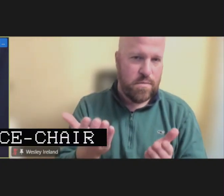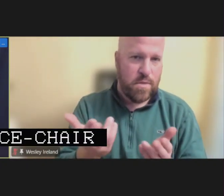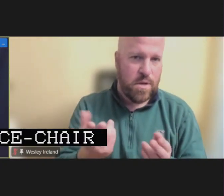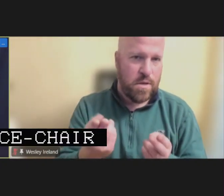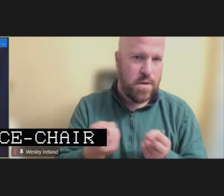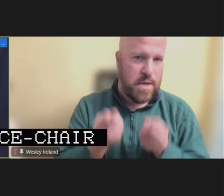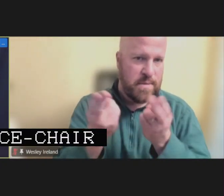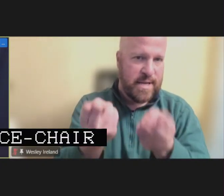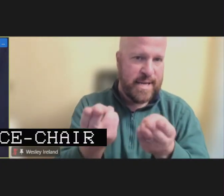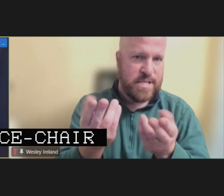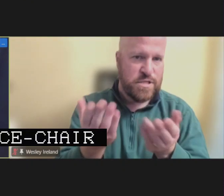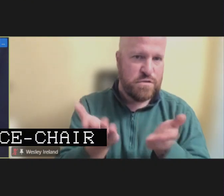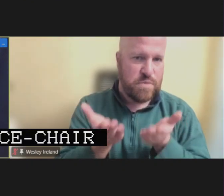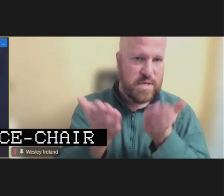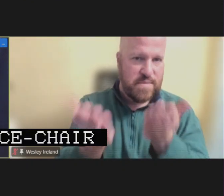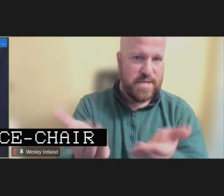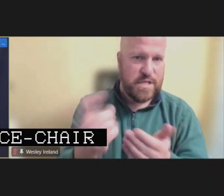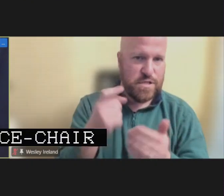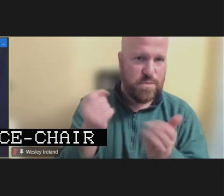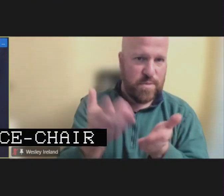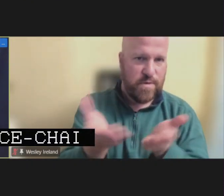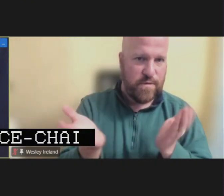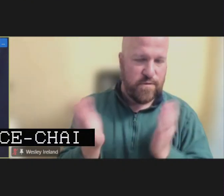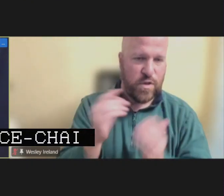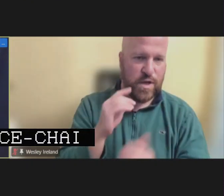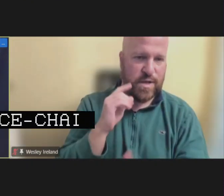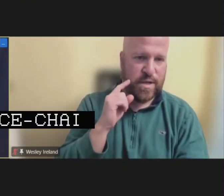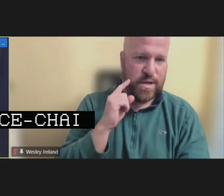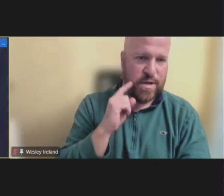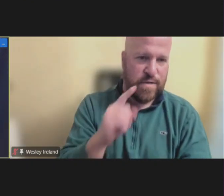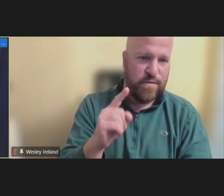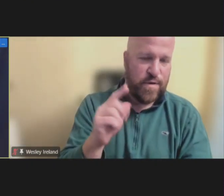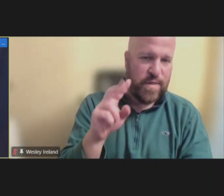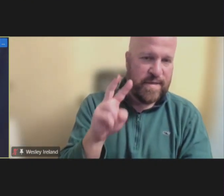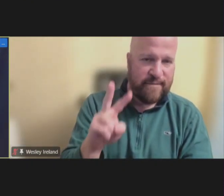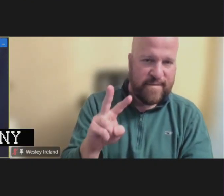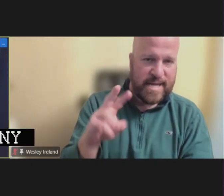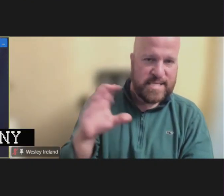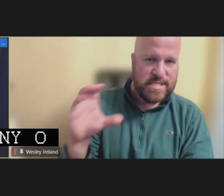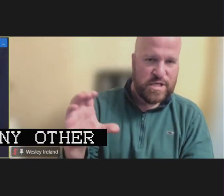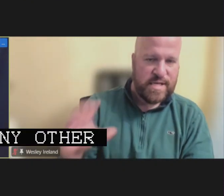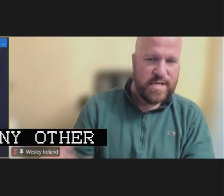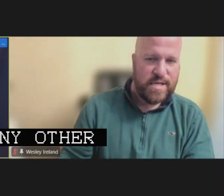And I'll ask, are there any other nominations from the floor for vice chair?